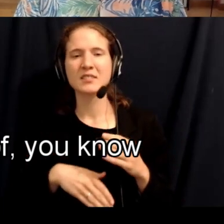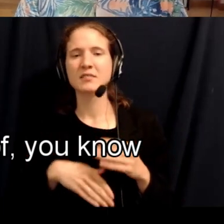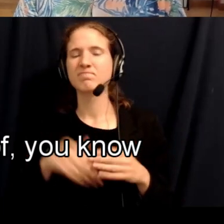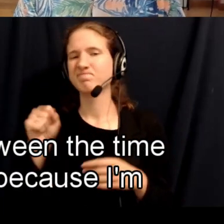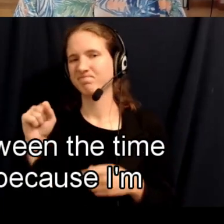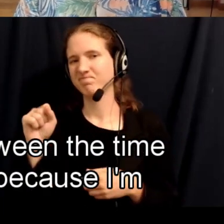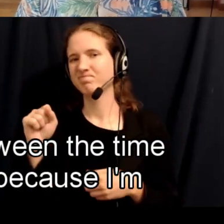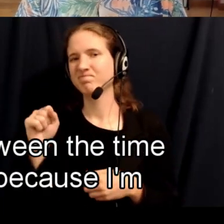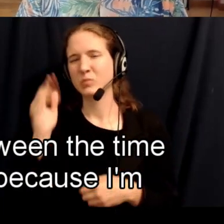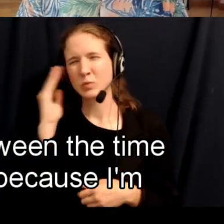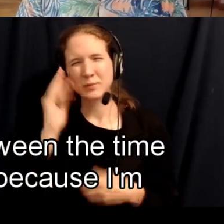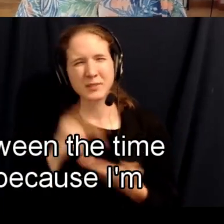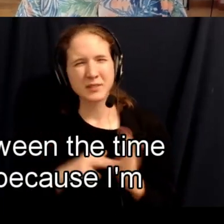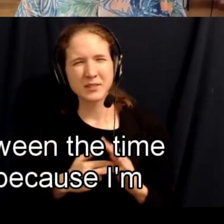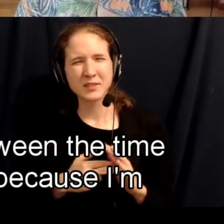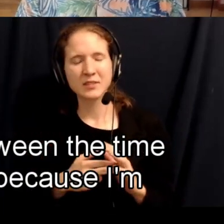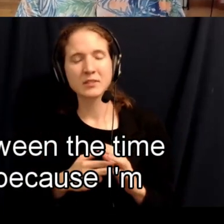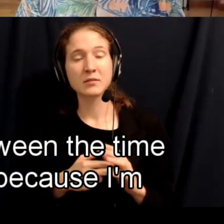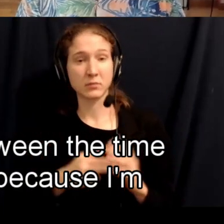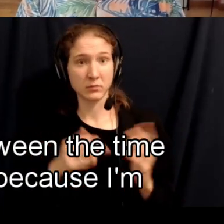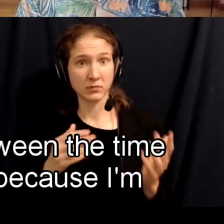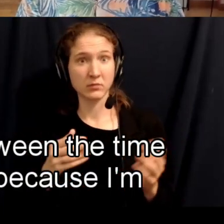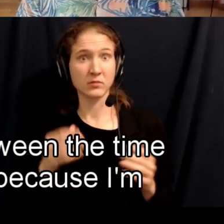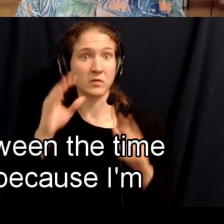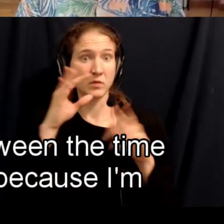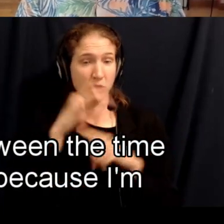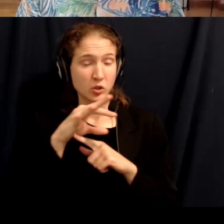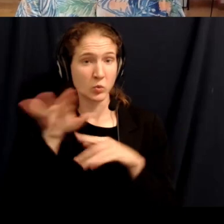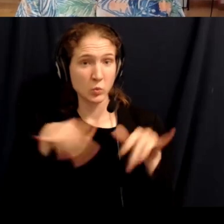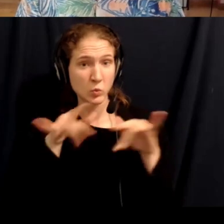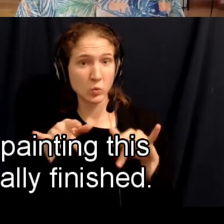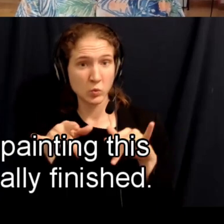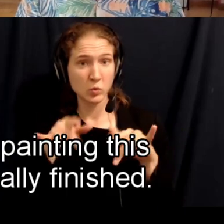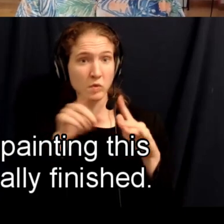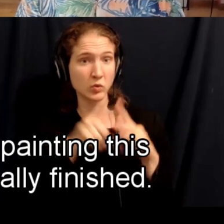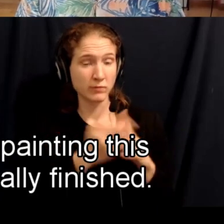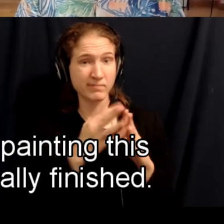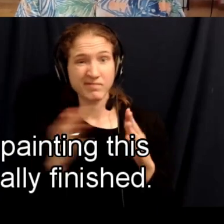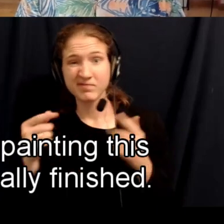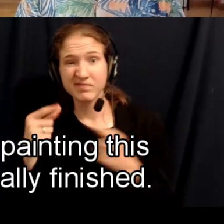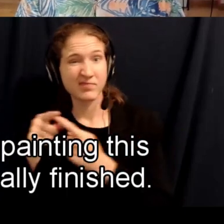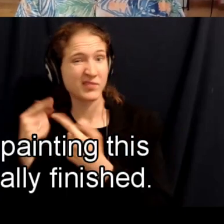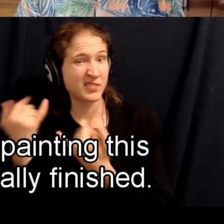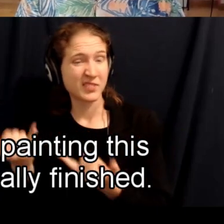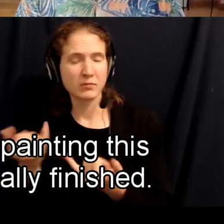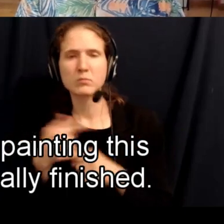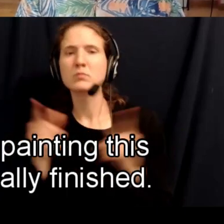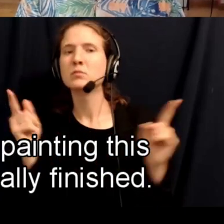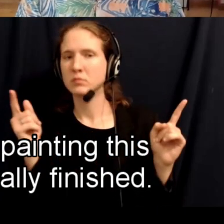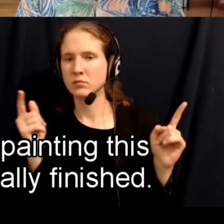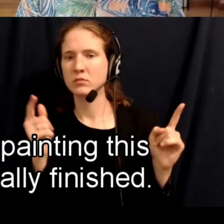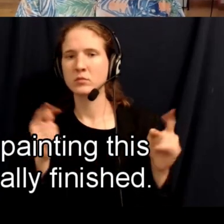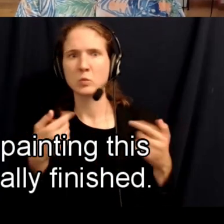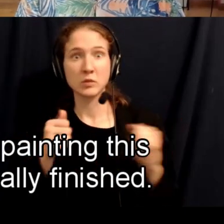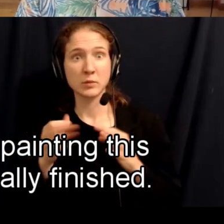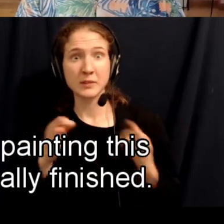yeah. what I mean? There was a lot of work between the time that they videotape me, because I'm trying to explain my process as I'm painting this thing, Oh my and the God. time